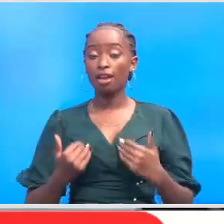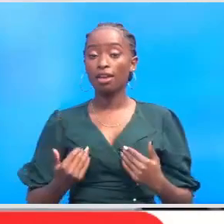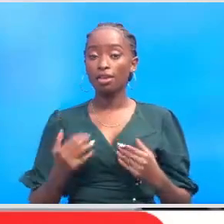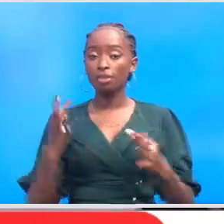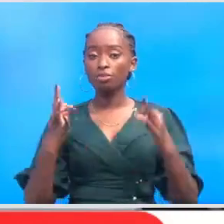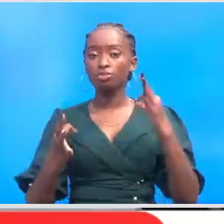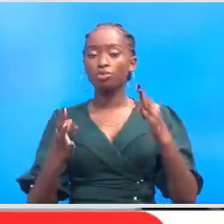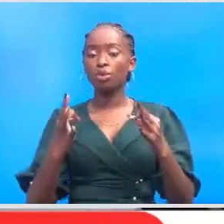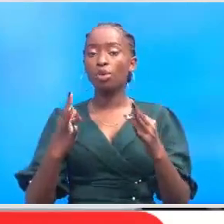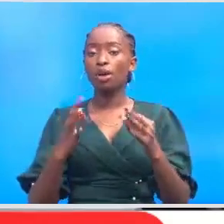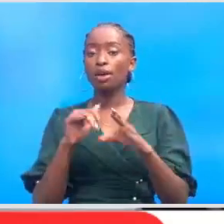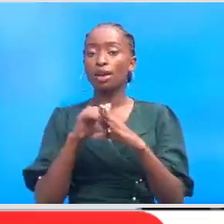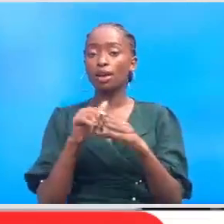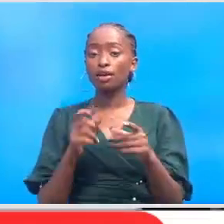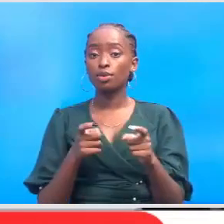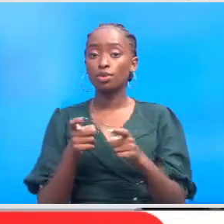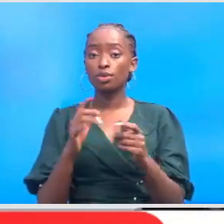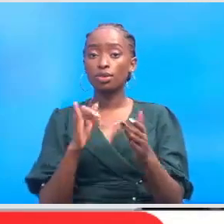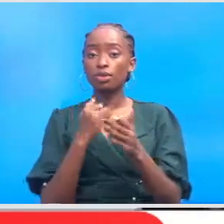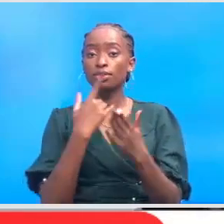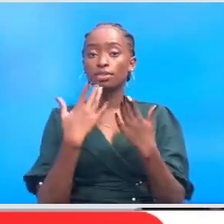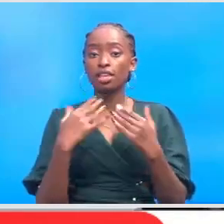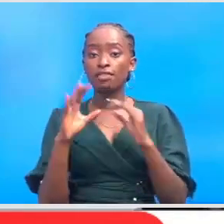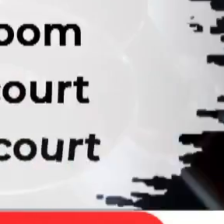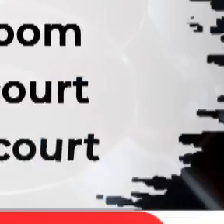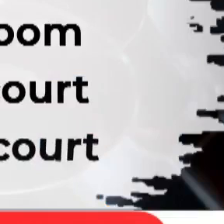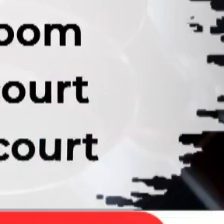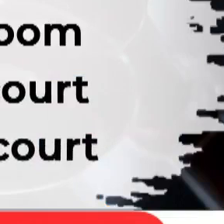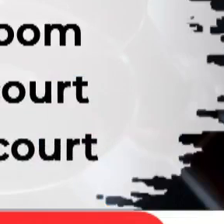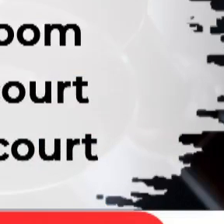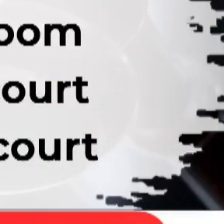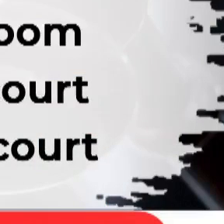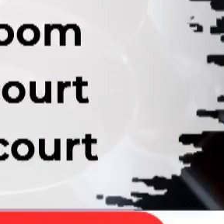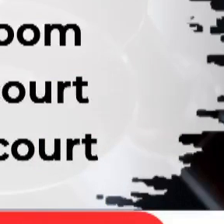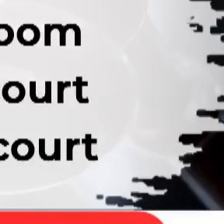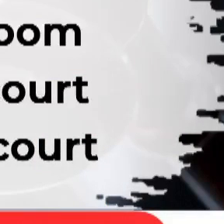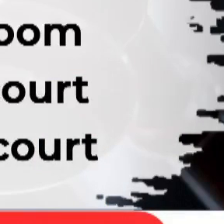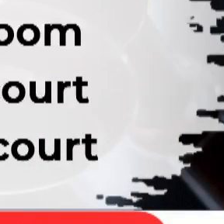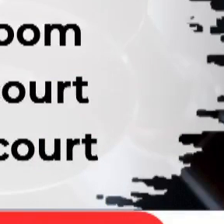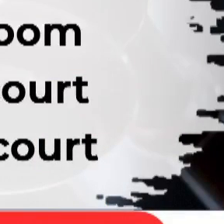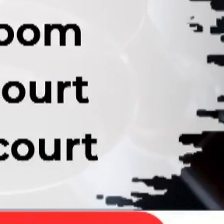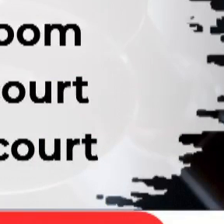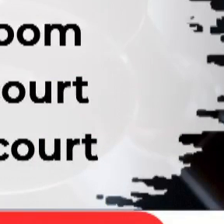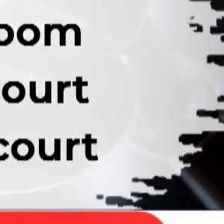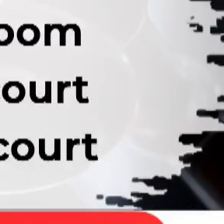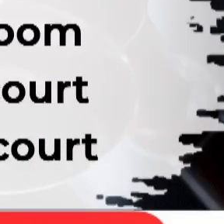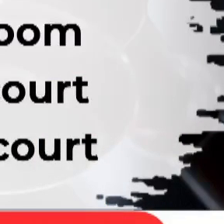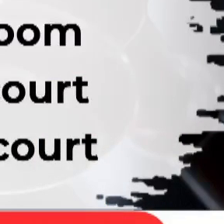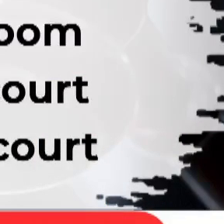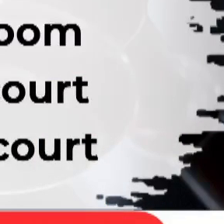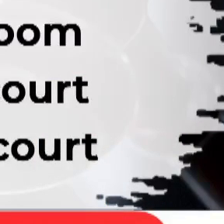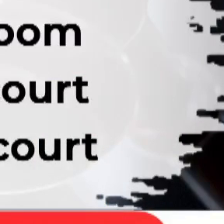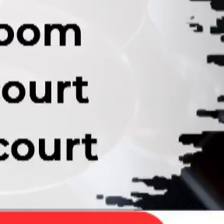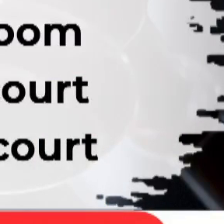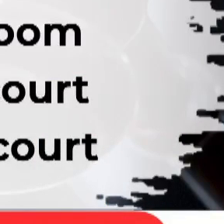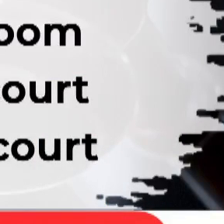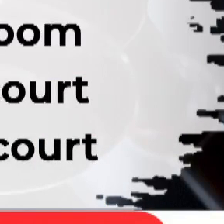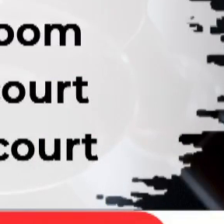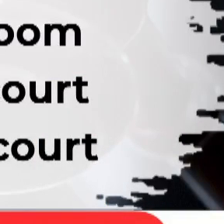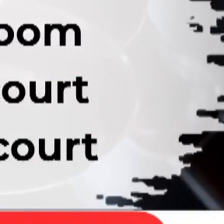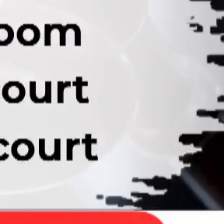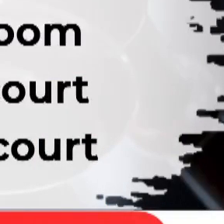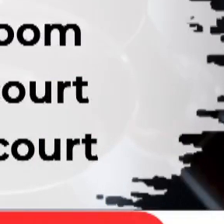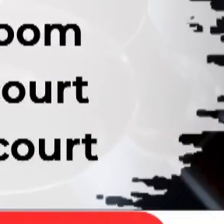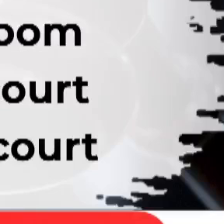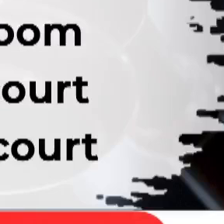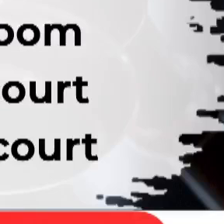there was nothing peculiar in the case to deserve the attention it was receiving, as he gave directives that the matter shall proceed